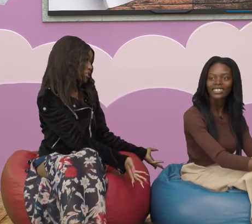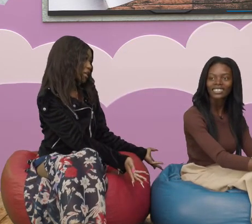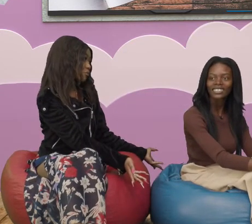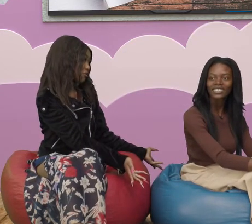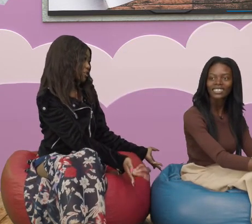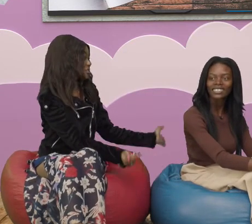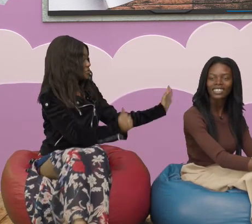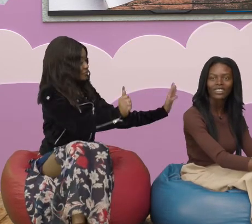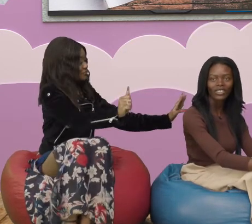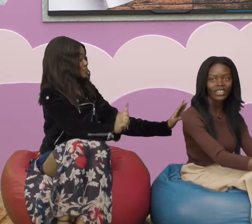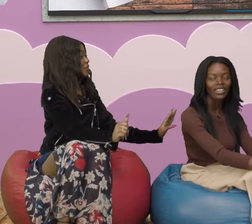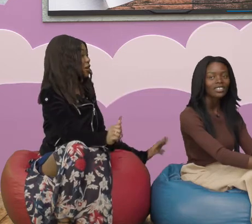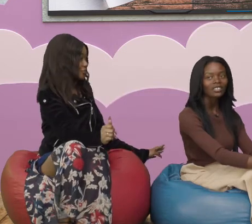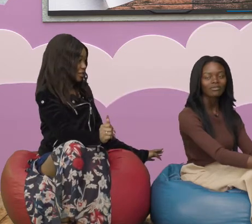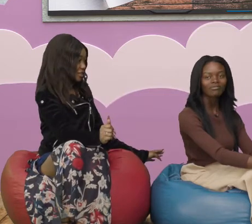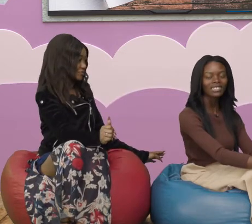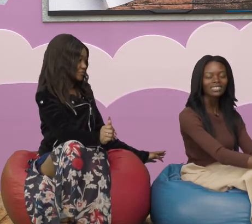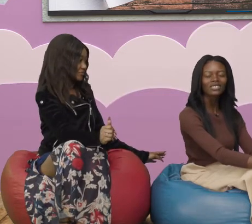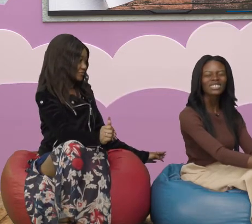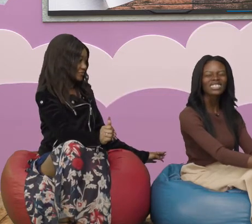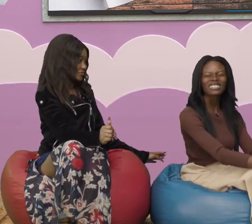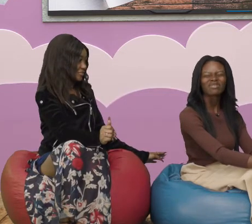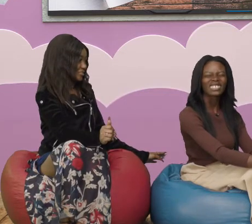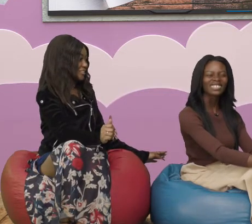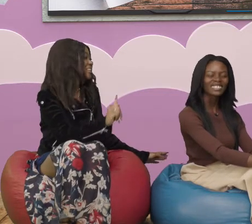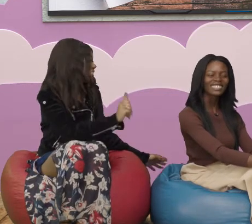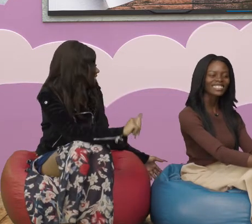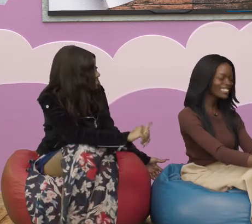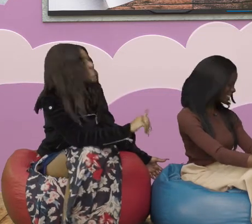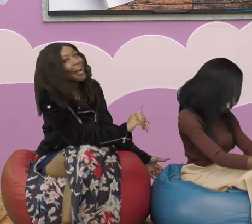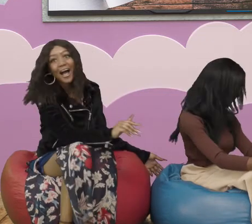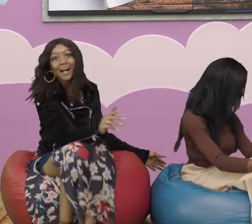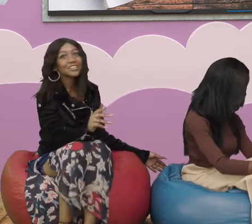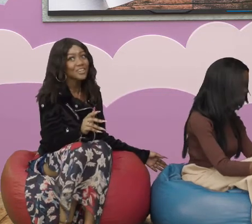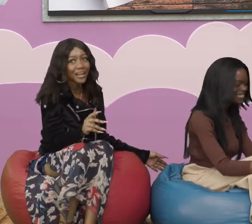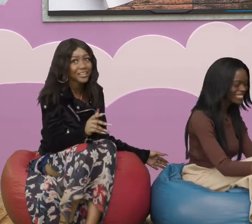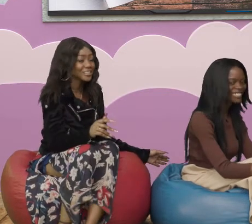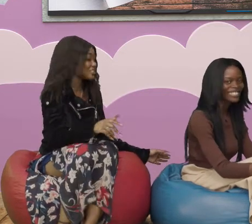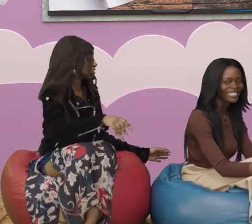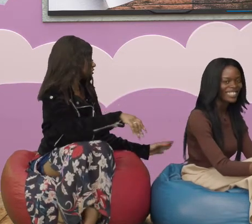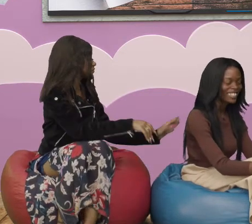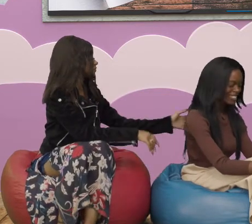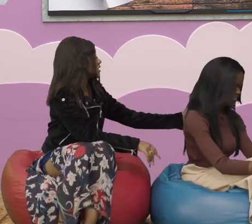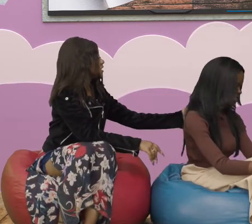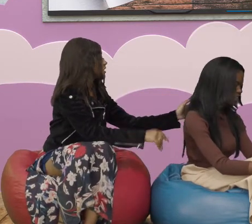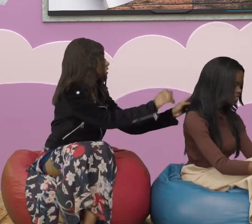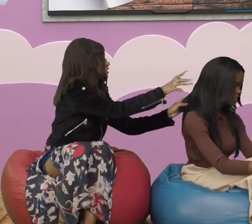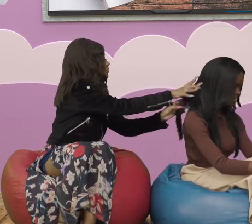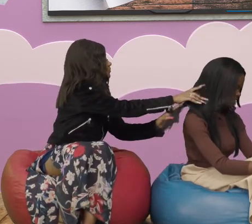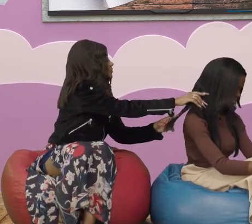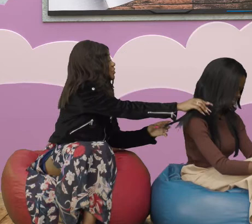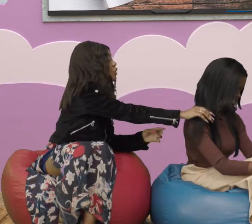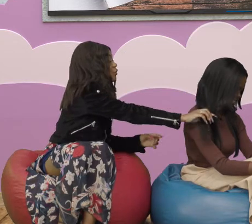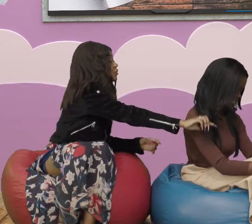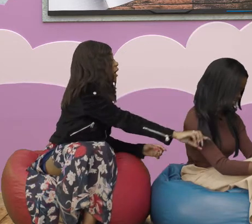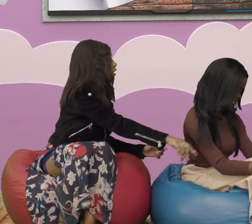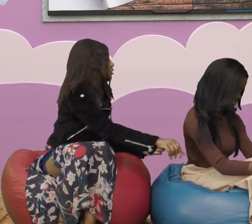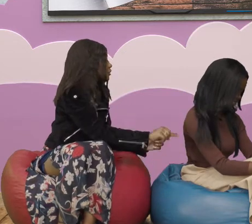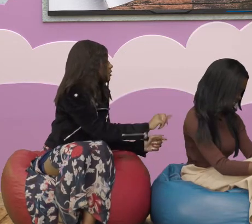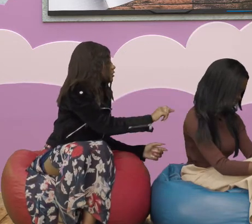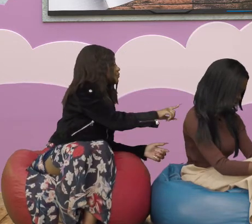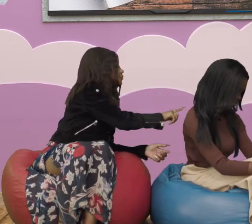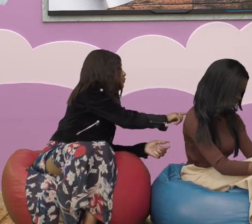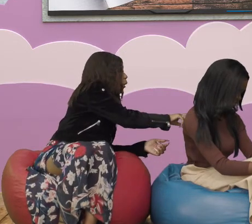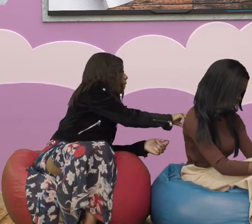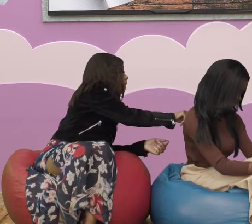same reverse. Okay. Are you ready? Please don't tickle me. Okay. I'll try not to. Should I look? No, you can't look.